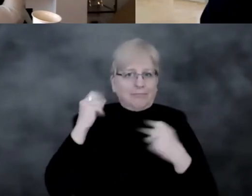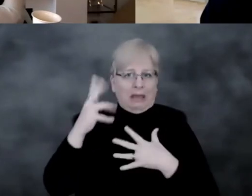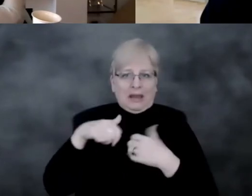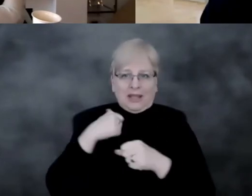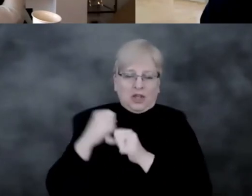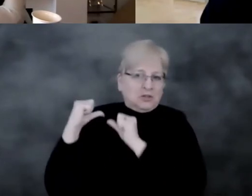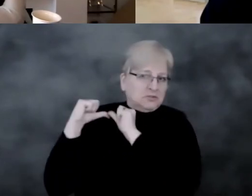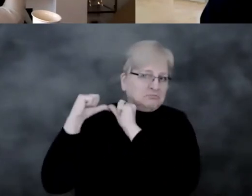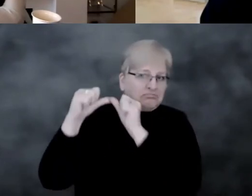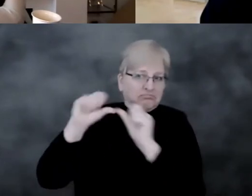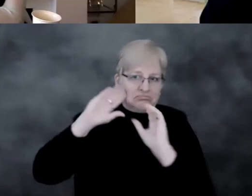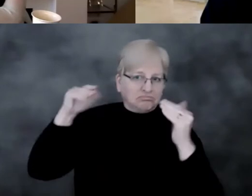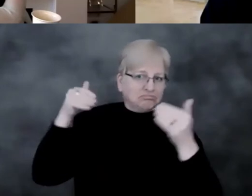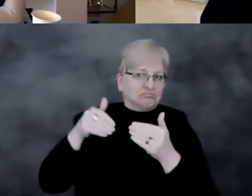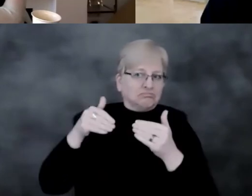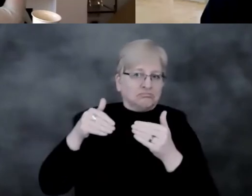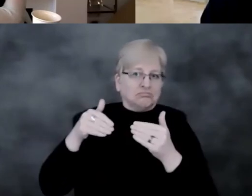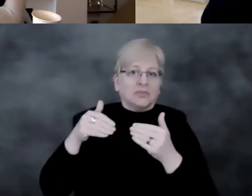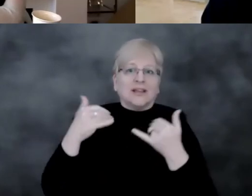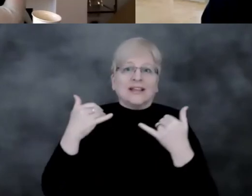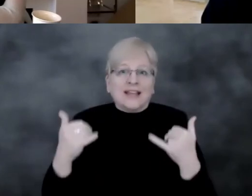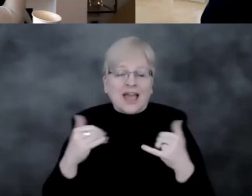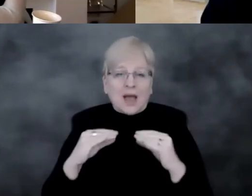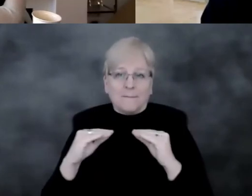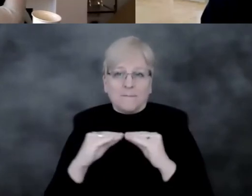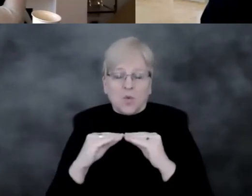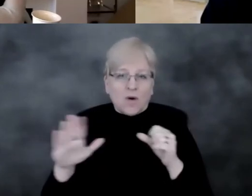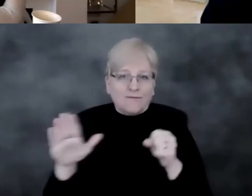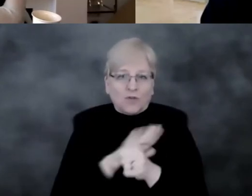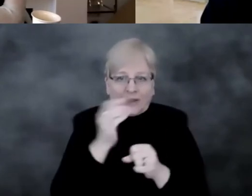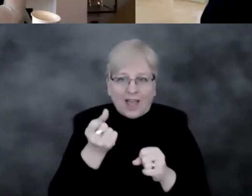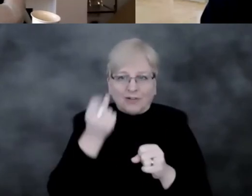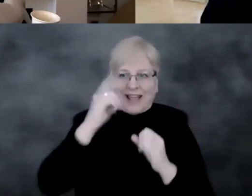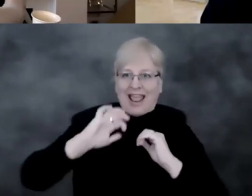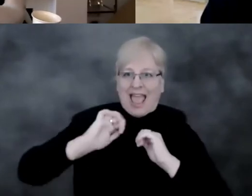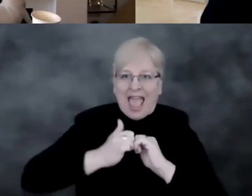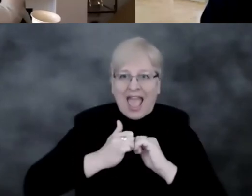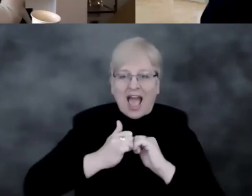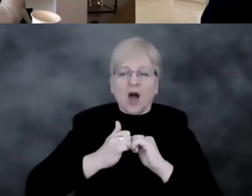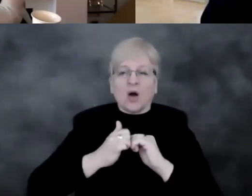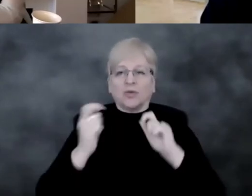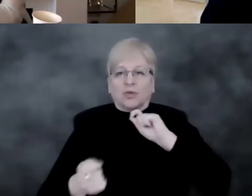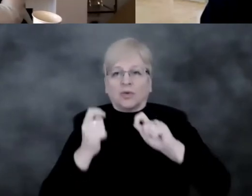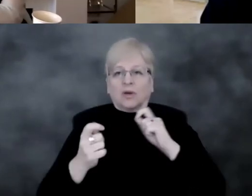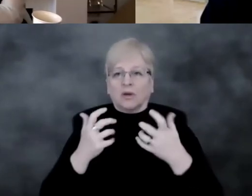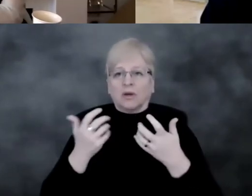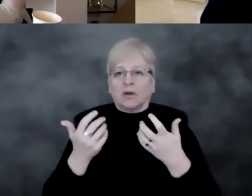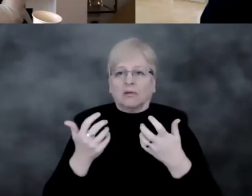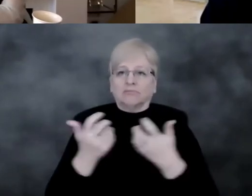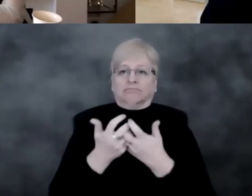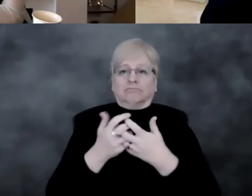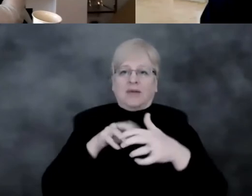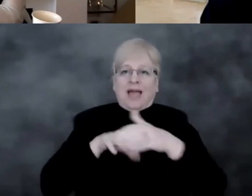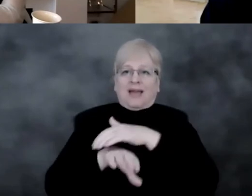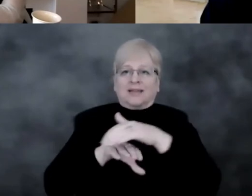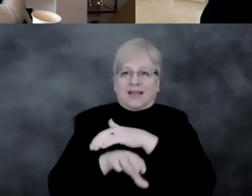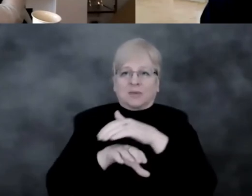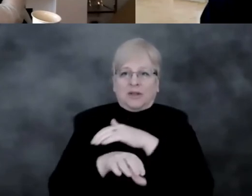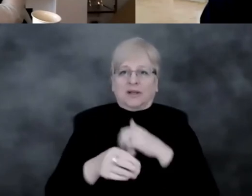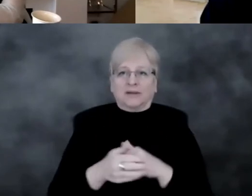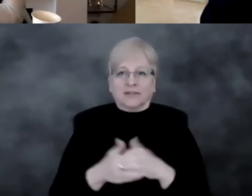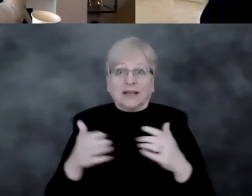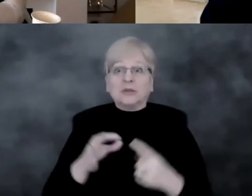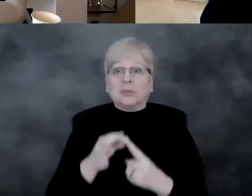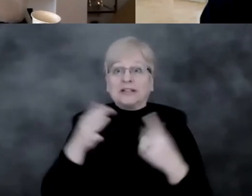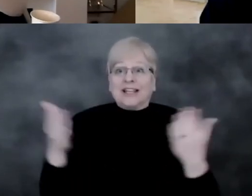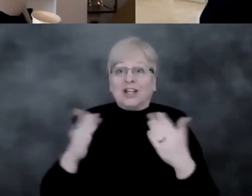are more fully understanding how to best do that, particularly in a virtual environment. So please use the Q